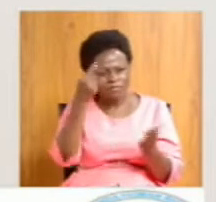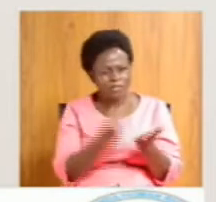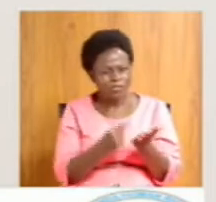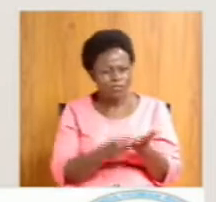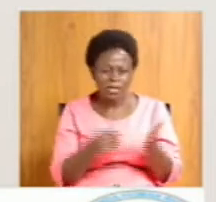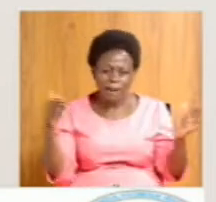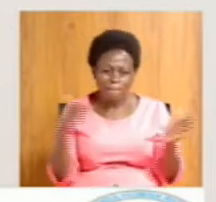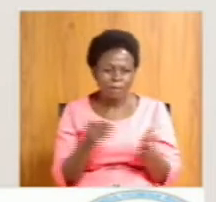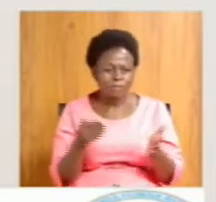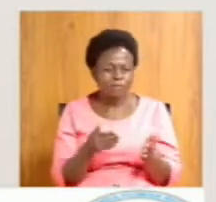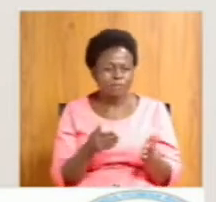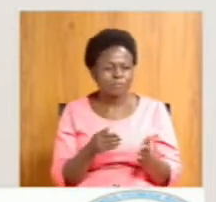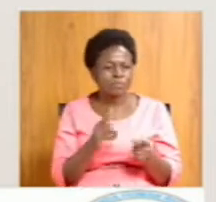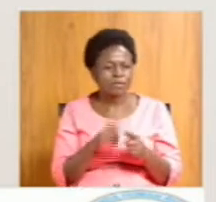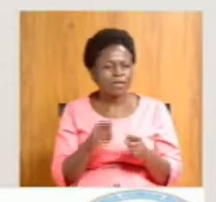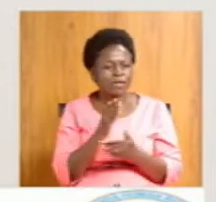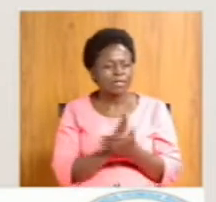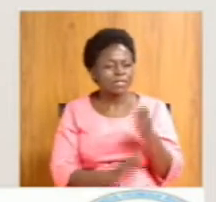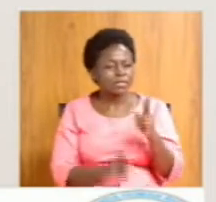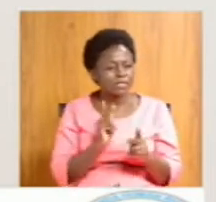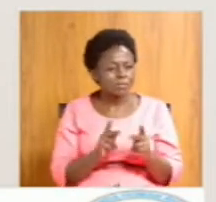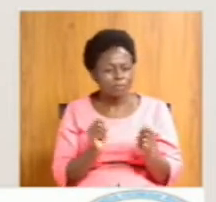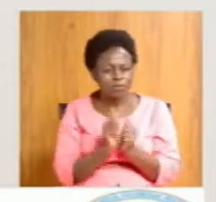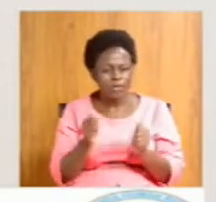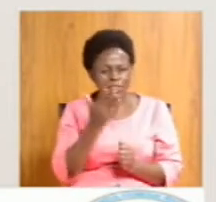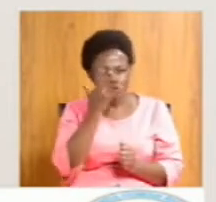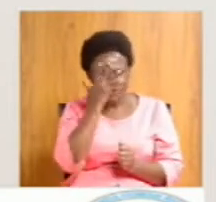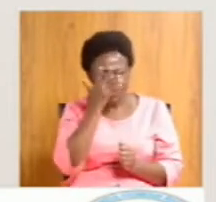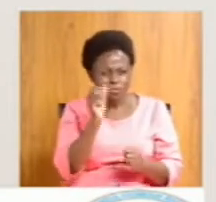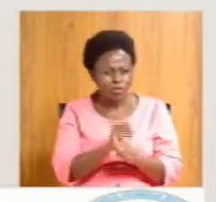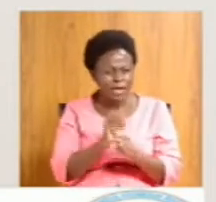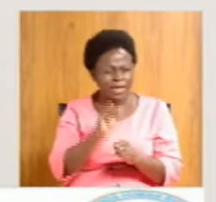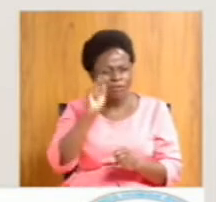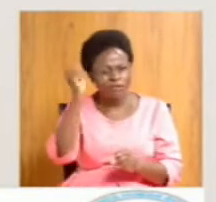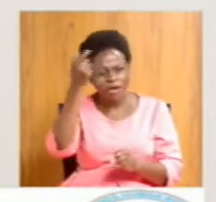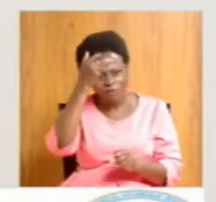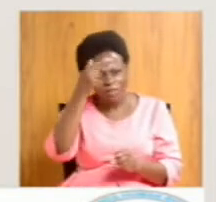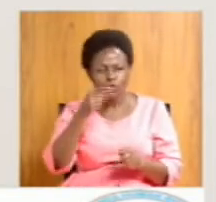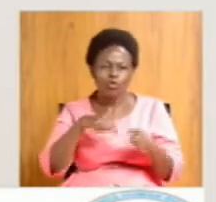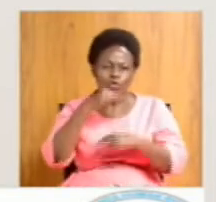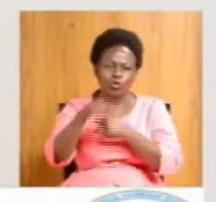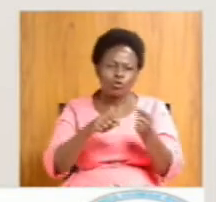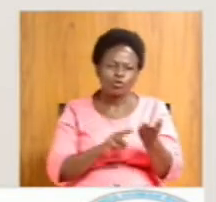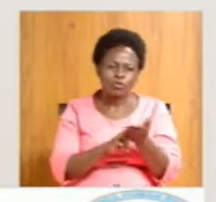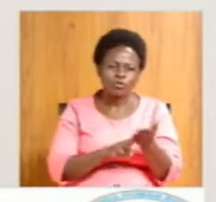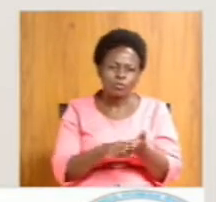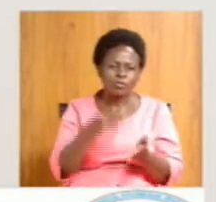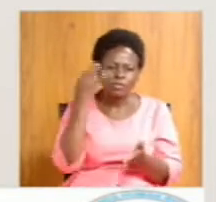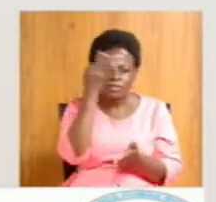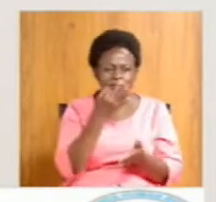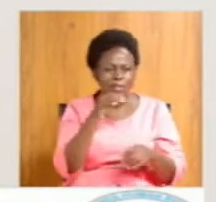3U has blocked that. And by the way, there are some people without shame working for government who have continued to use Facebook,